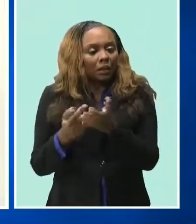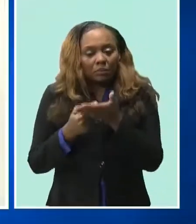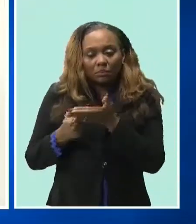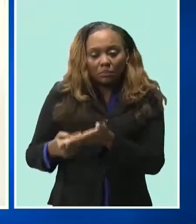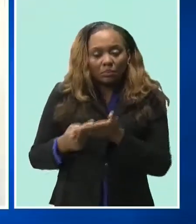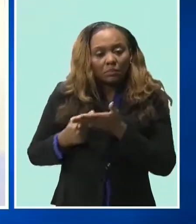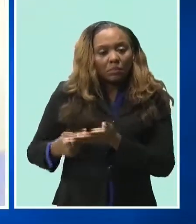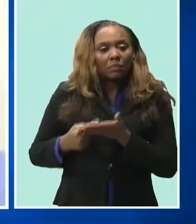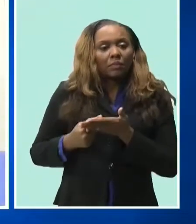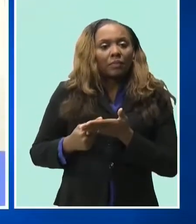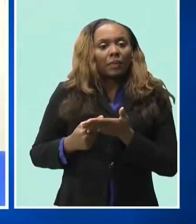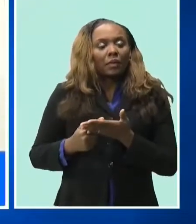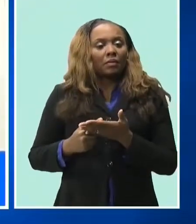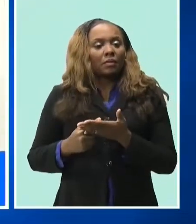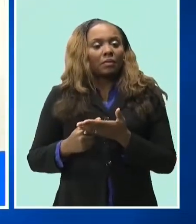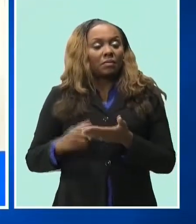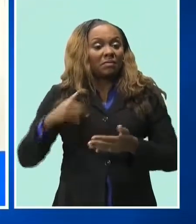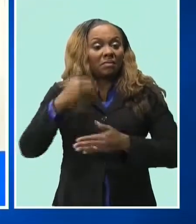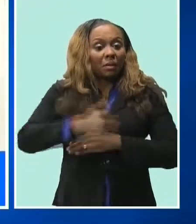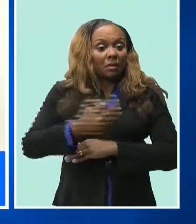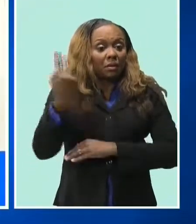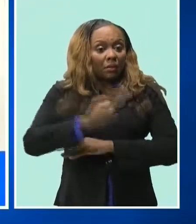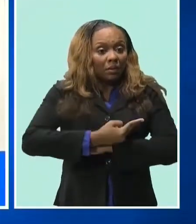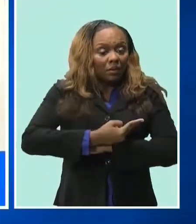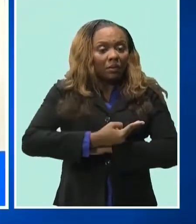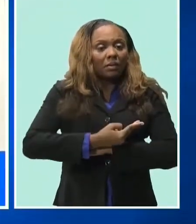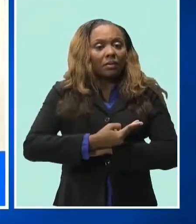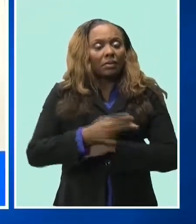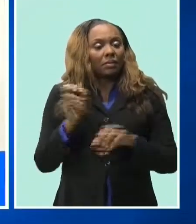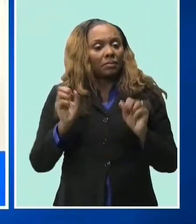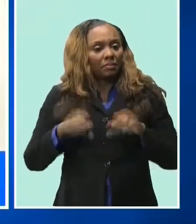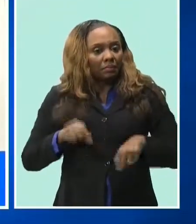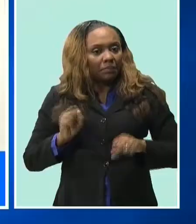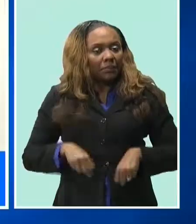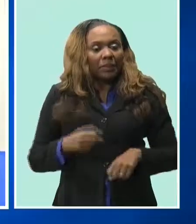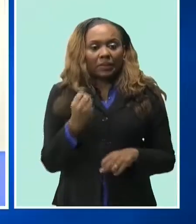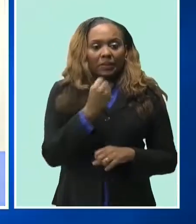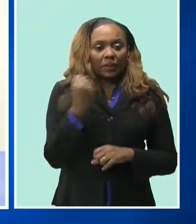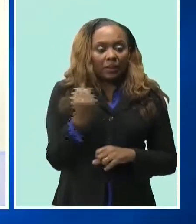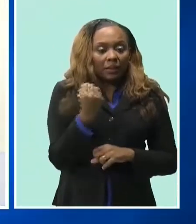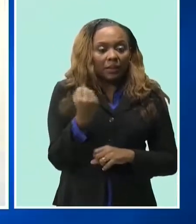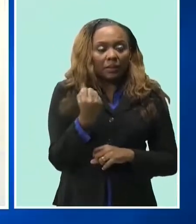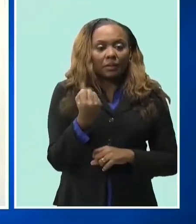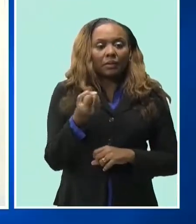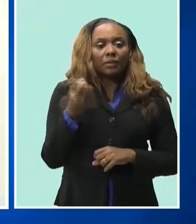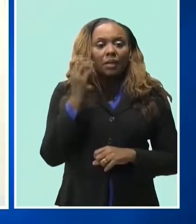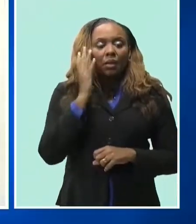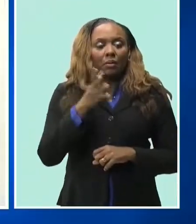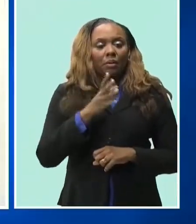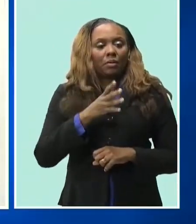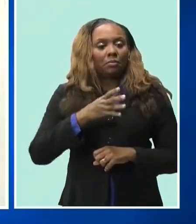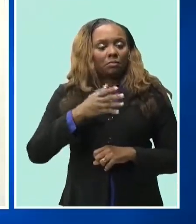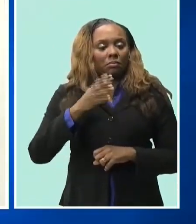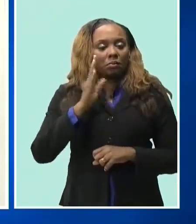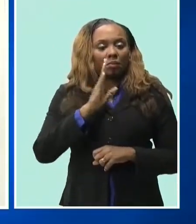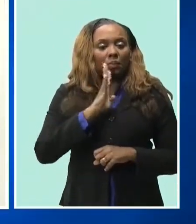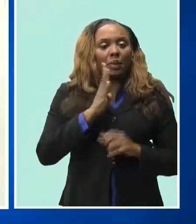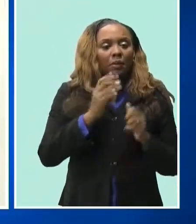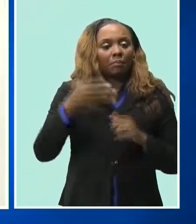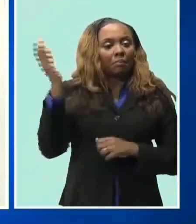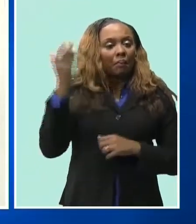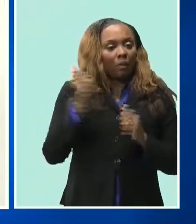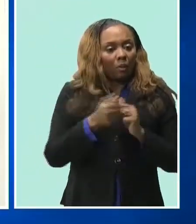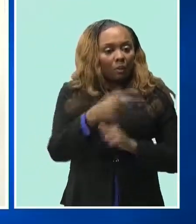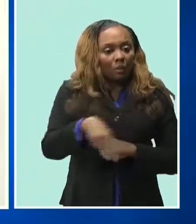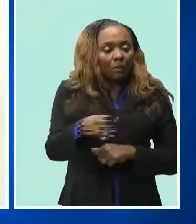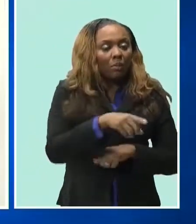within the course of the next 48 hours, certainly at the earliest by Saturday, the intention is to speak to the country so that you can make